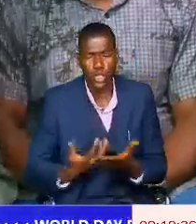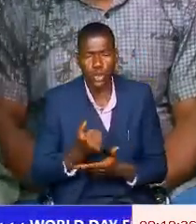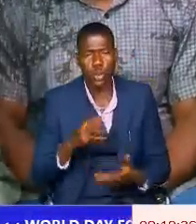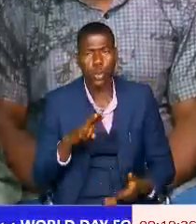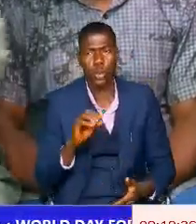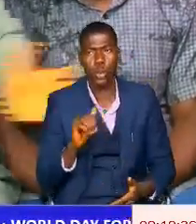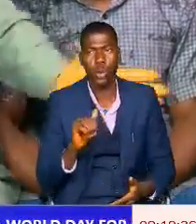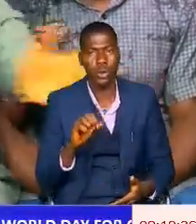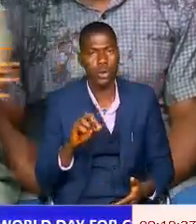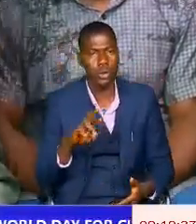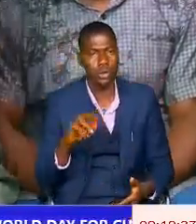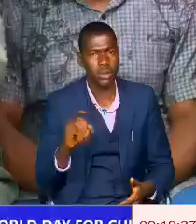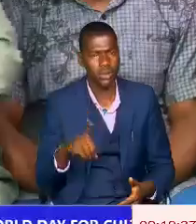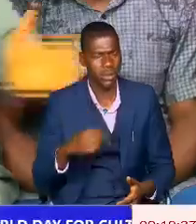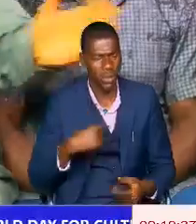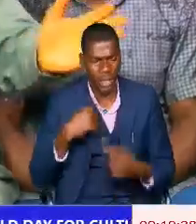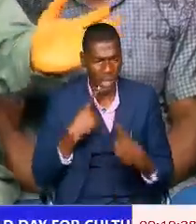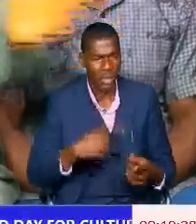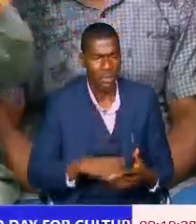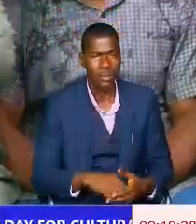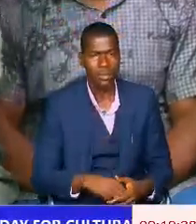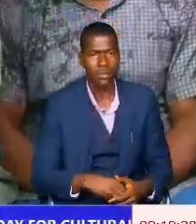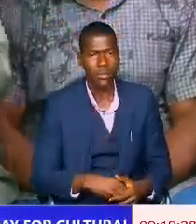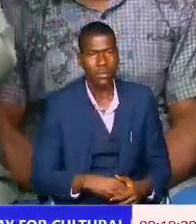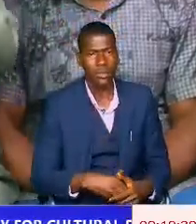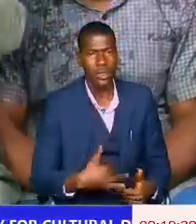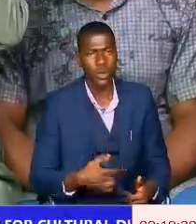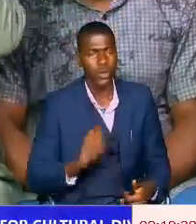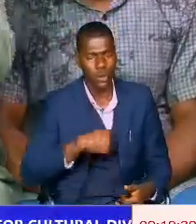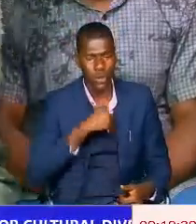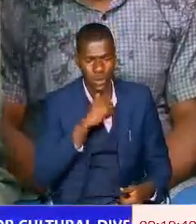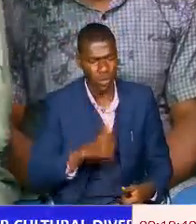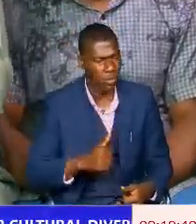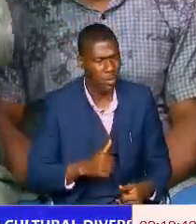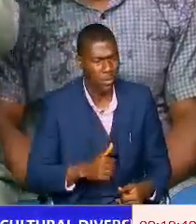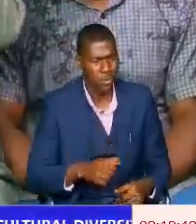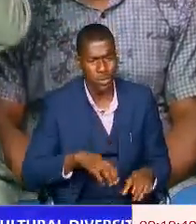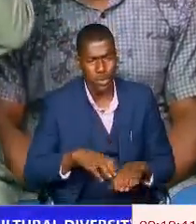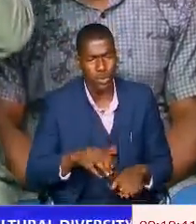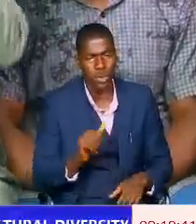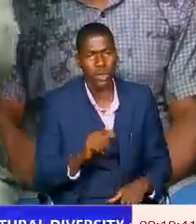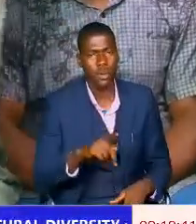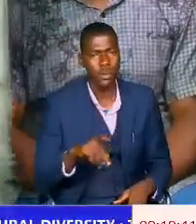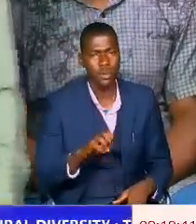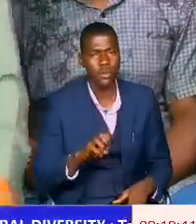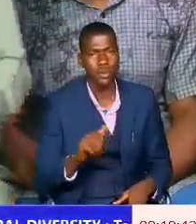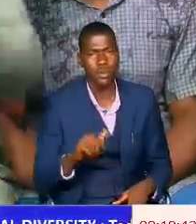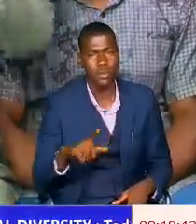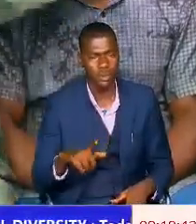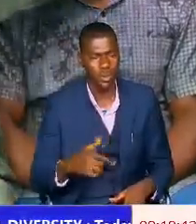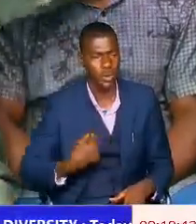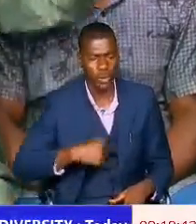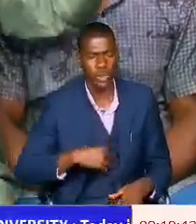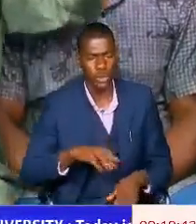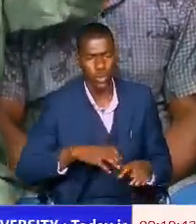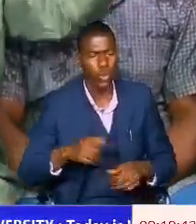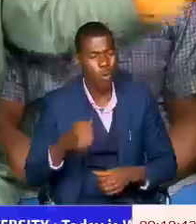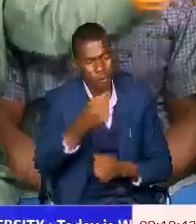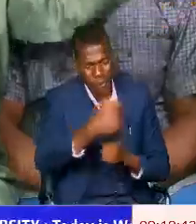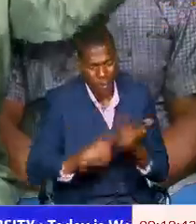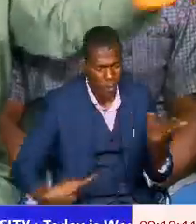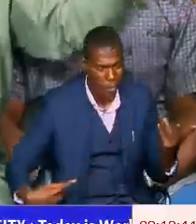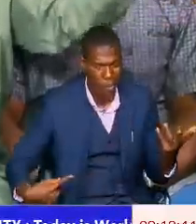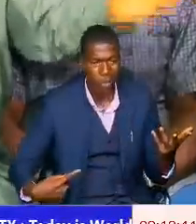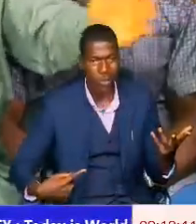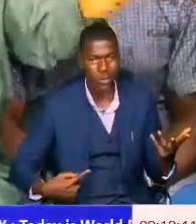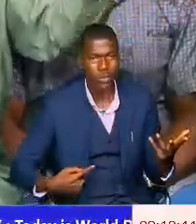be the next. Now your case, they won't handle the next appeal. We never handle appeal. We don't handle dismissal. We don't handle the motion. All the cases, when they